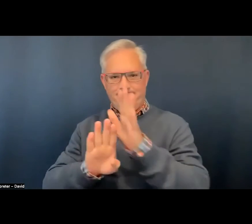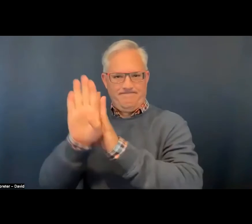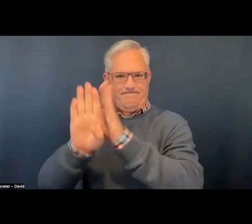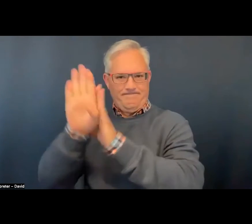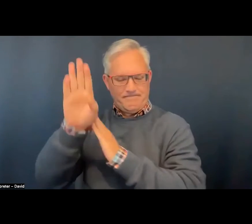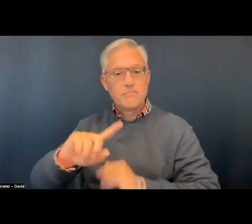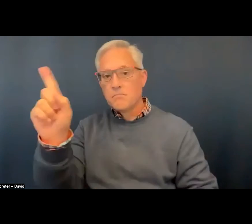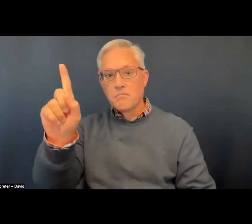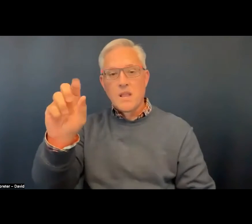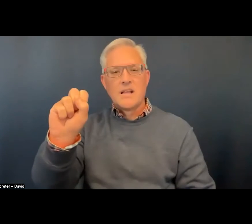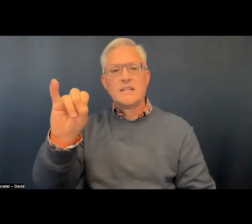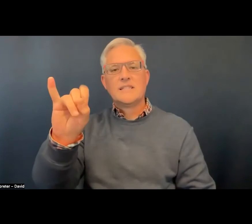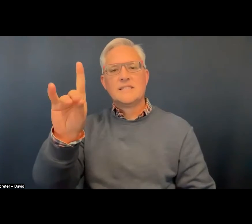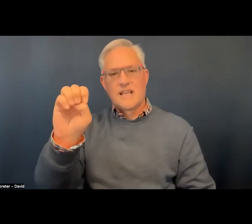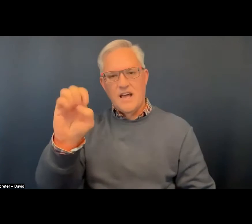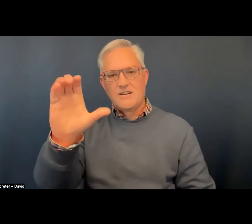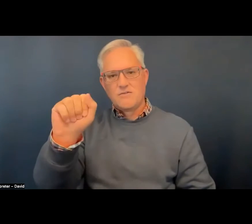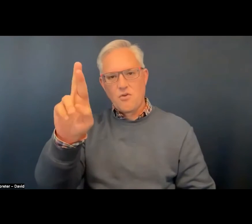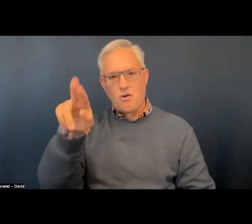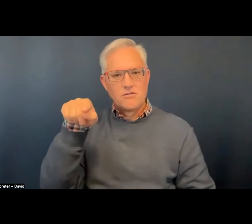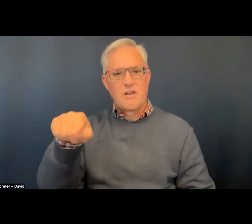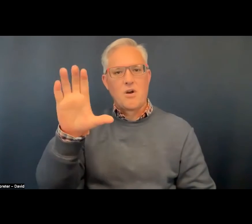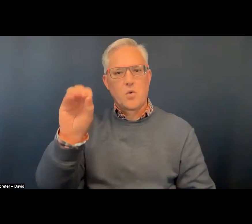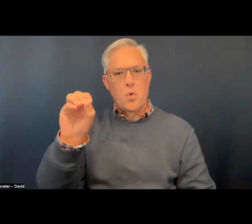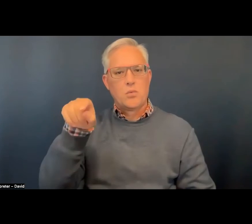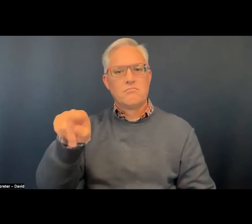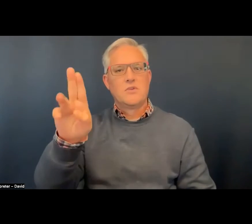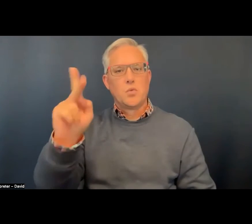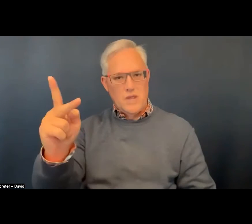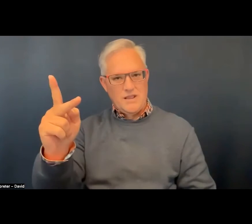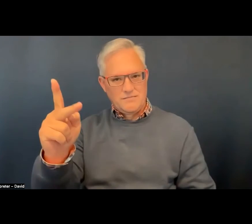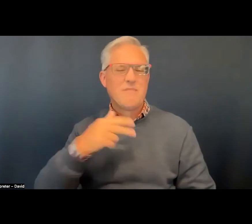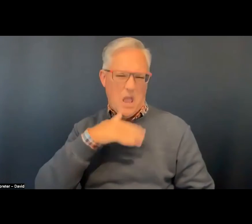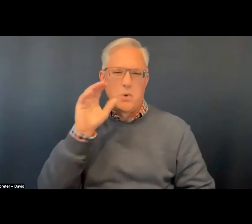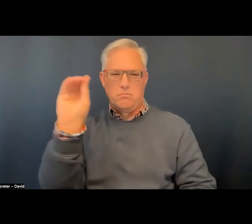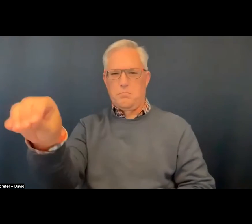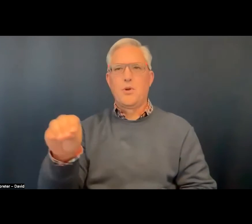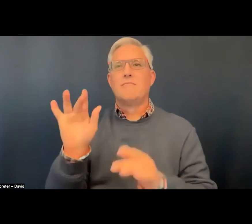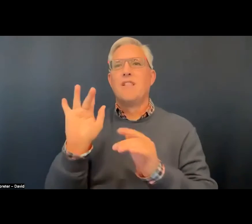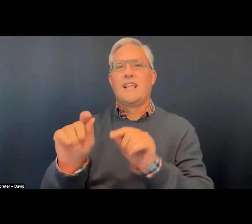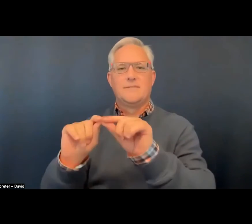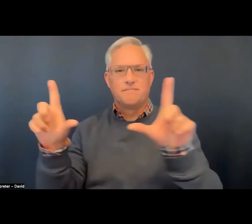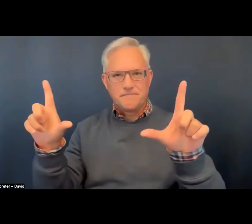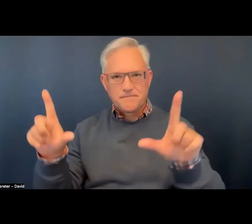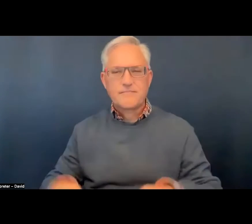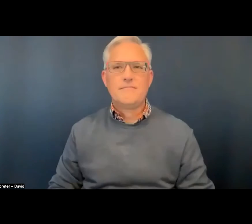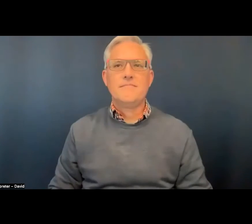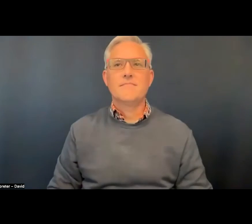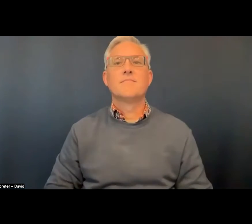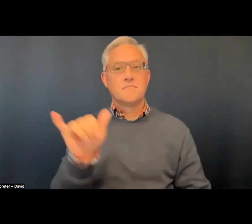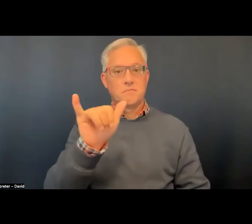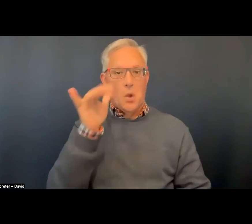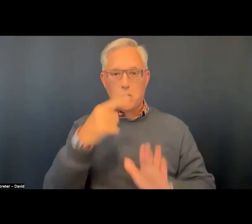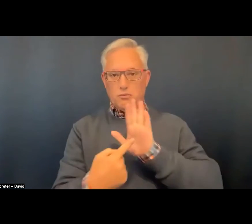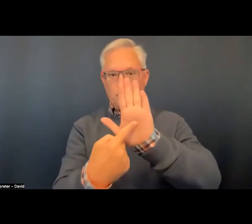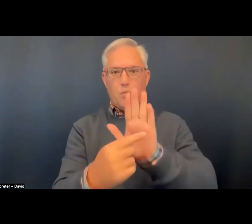at sidecard.co.uk. I'll just share a wee link to that, and I'll share my screen momentarily so you can see the actual